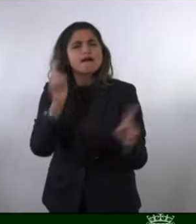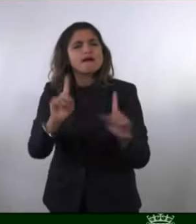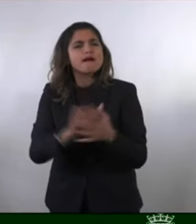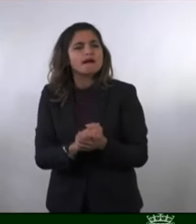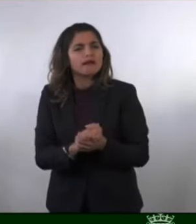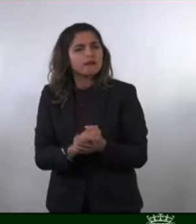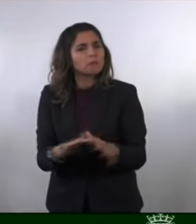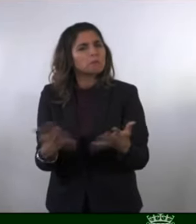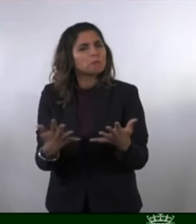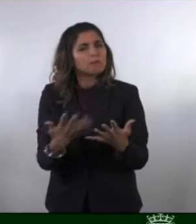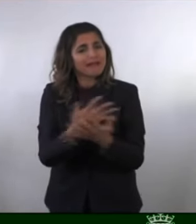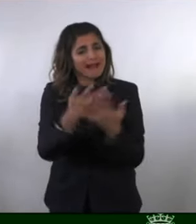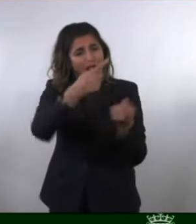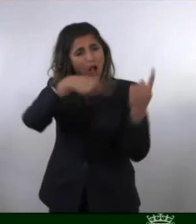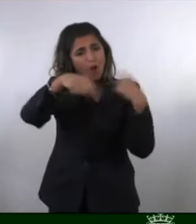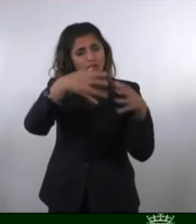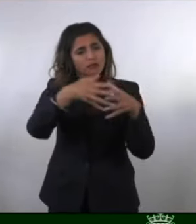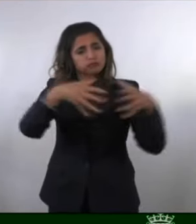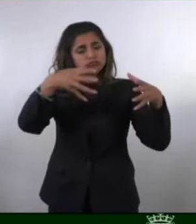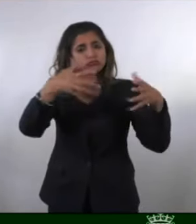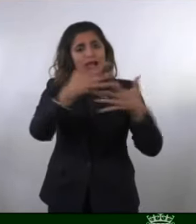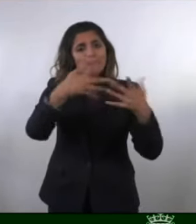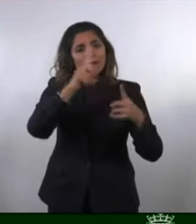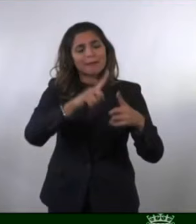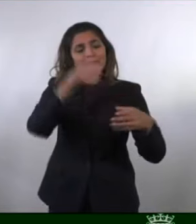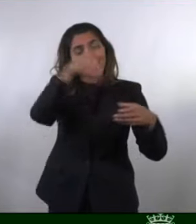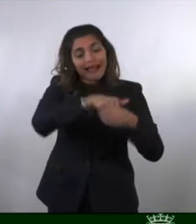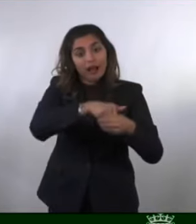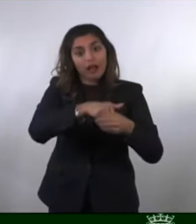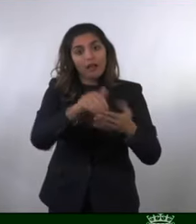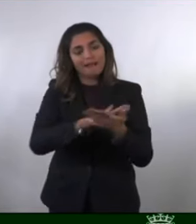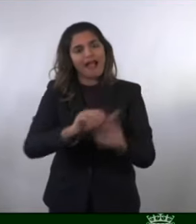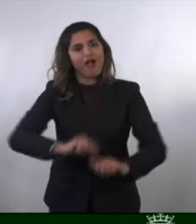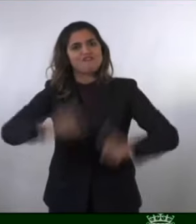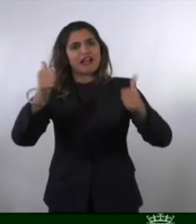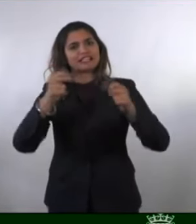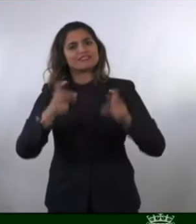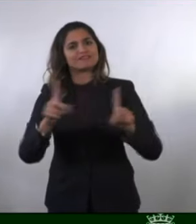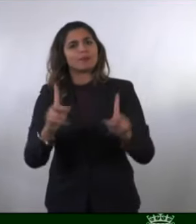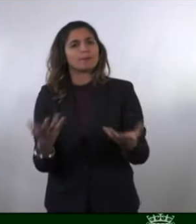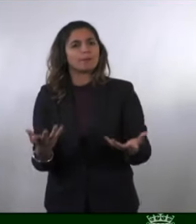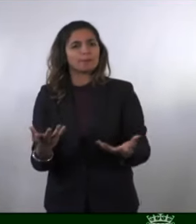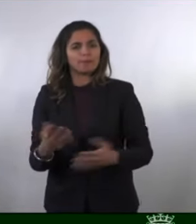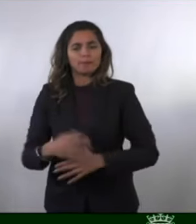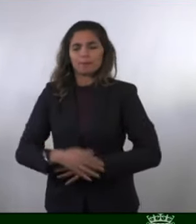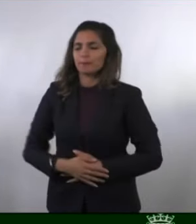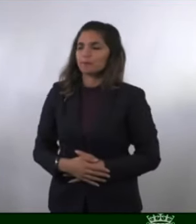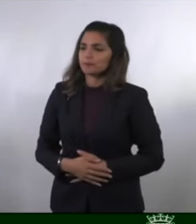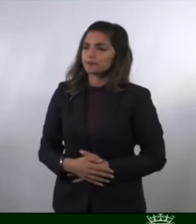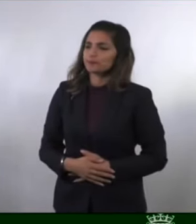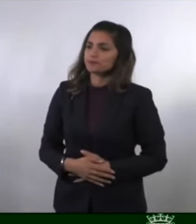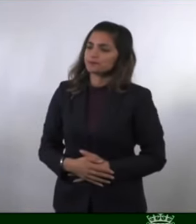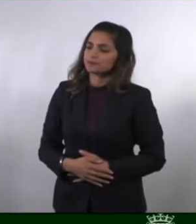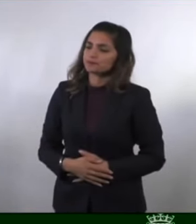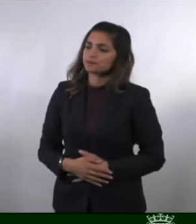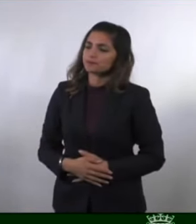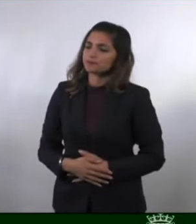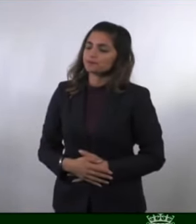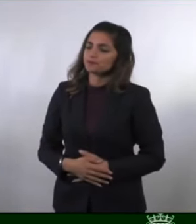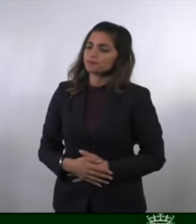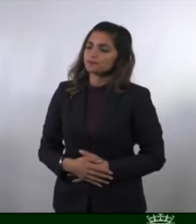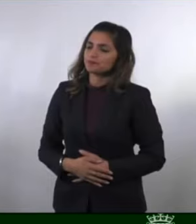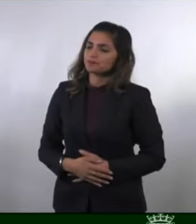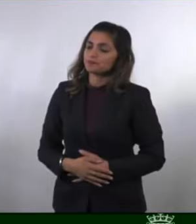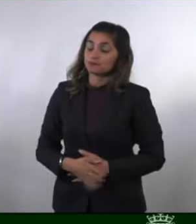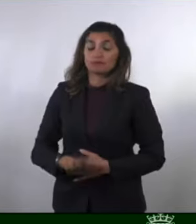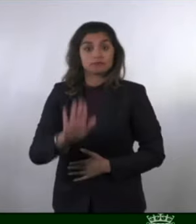of population buy-in is needed for that system to be effective? Prime Minister. It's an incredibly good question. I mean, Liverpool, in